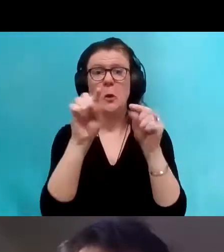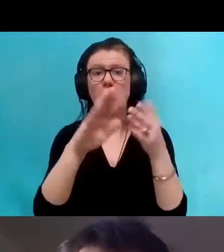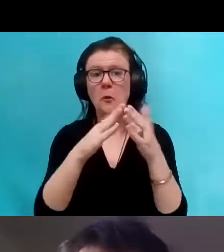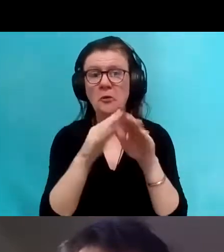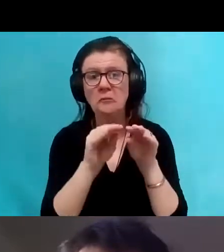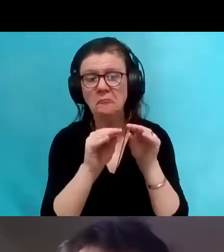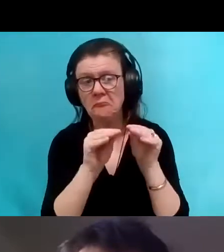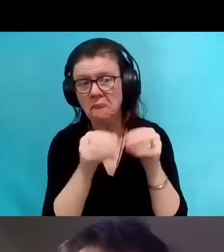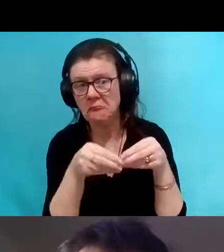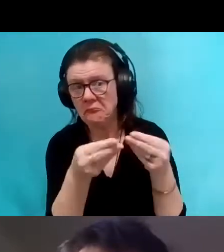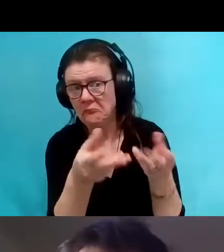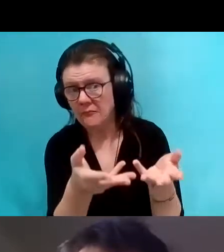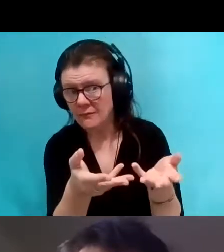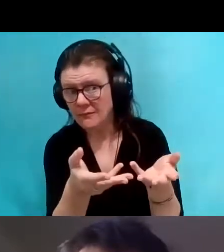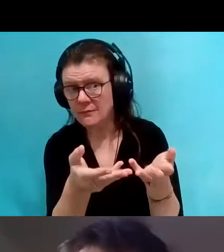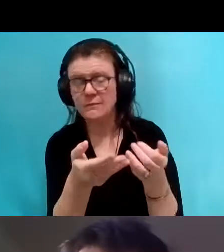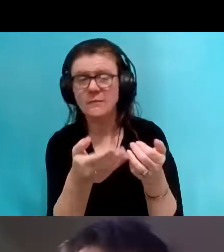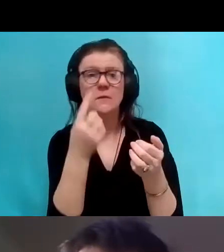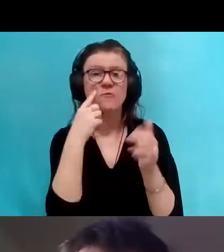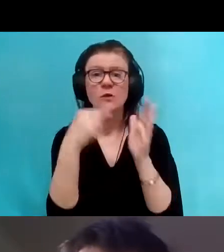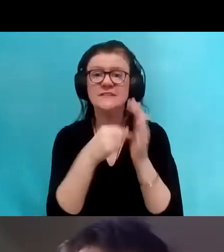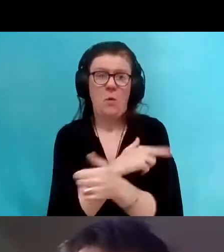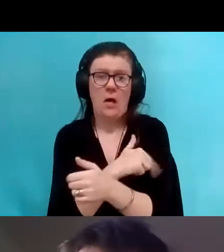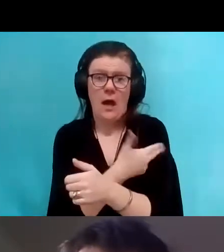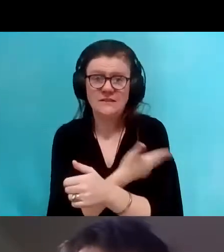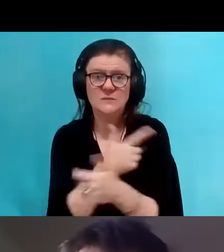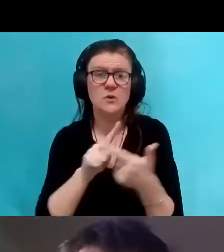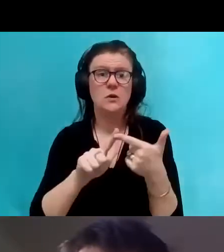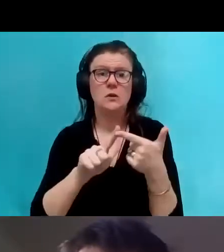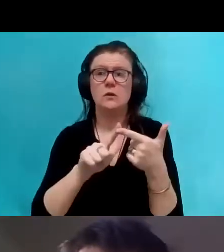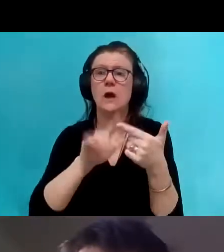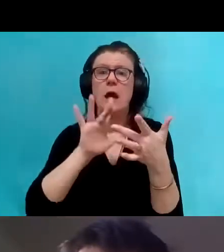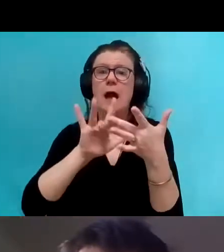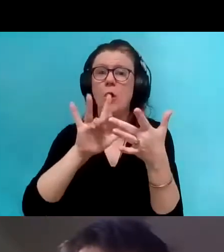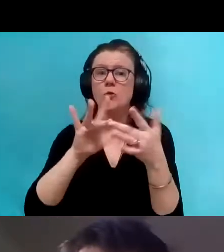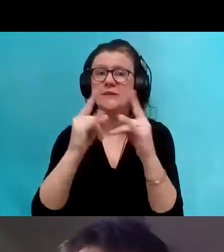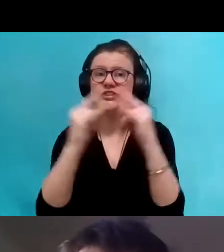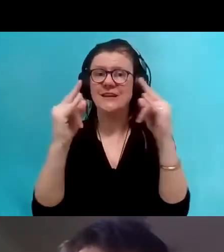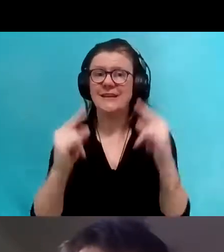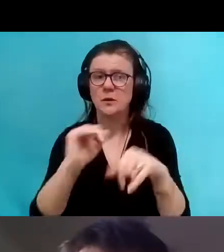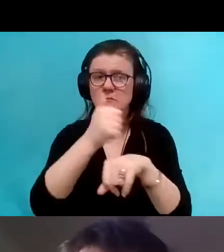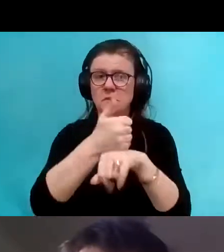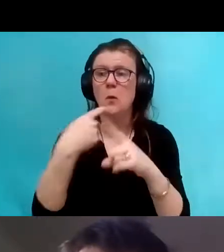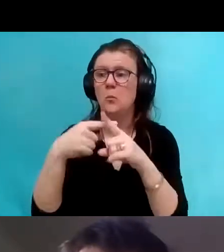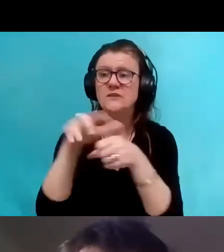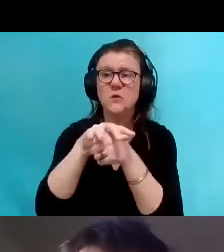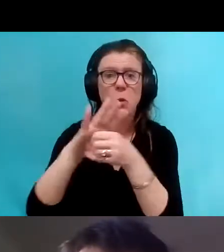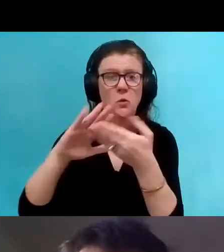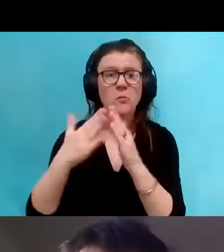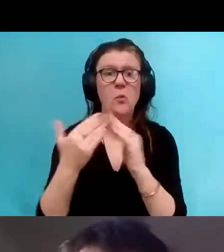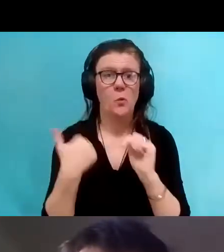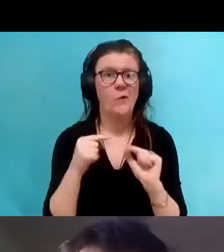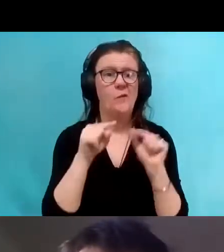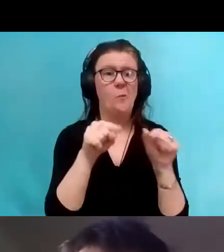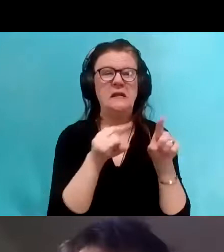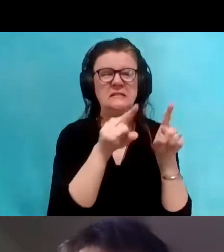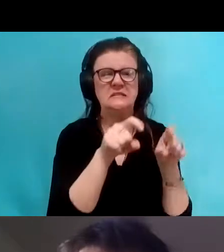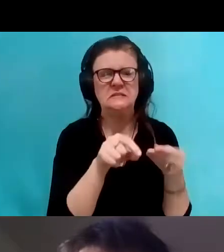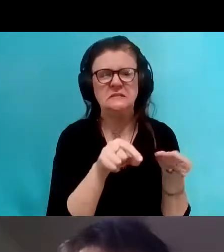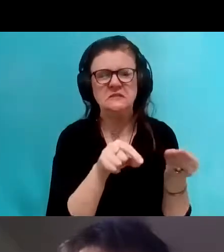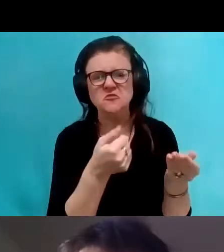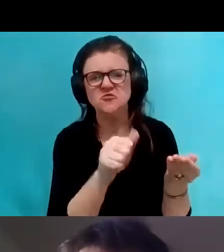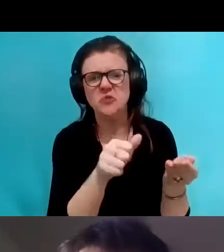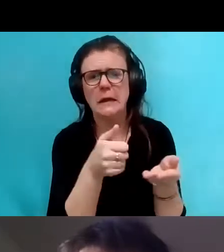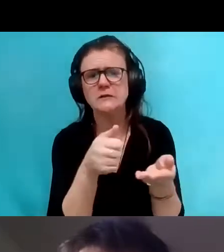that in hospital settings, in outreach camp settings, and also in the local communities where we are implementing our project.